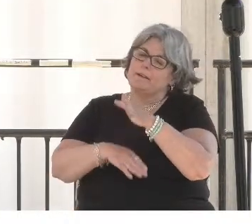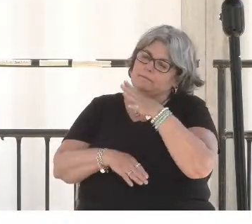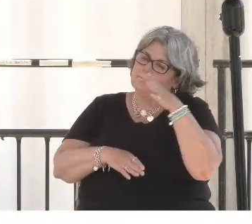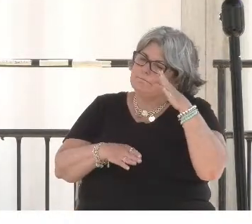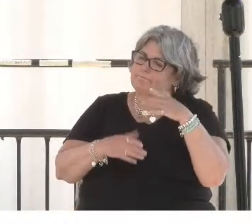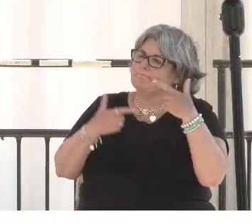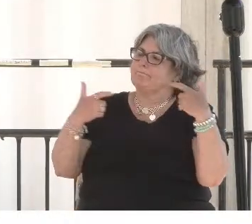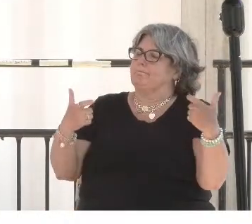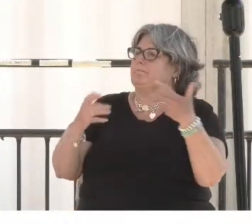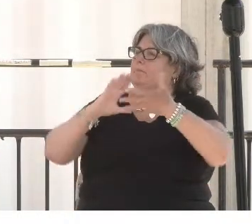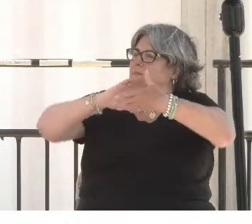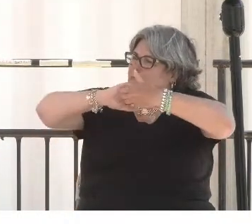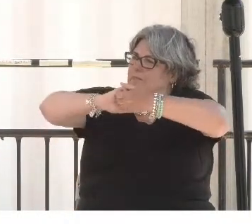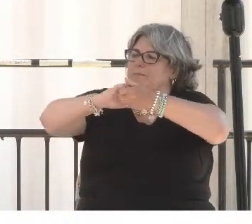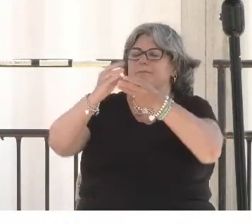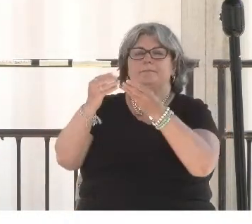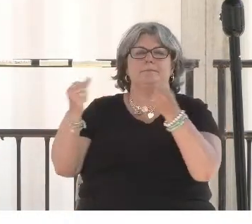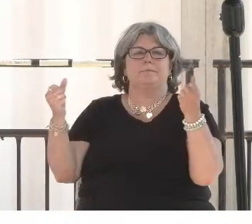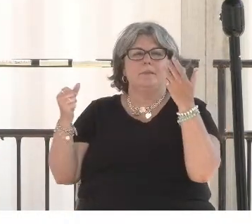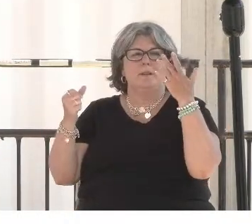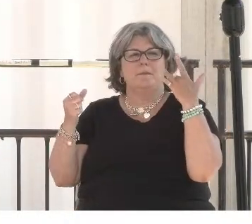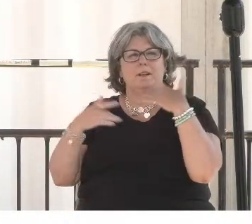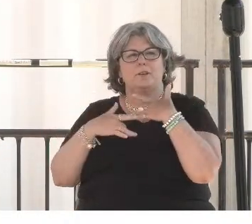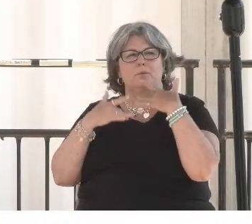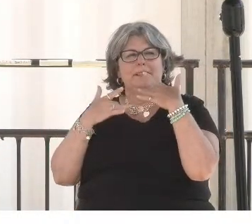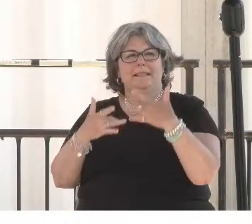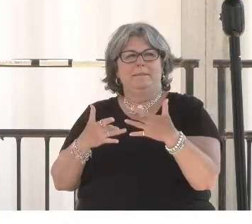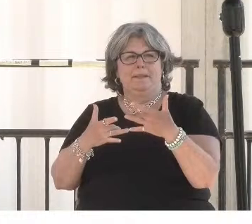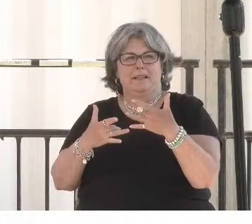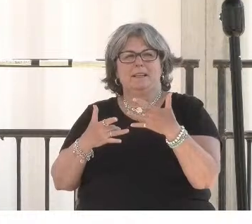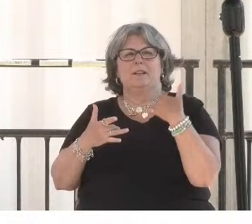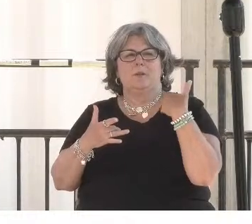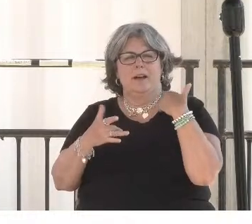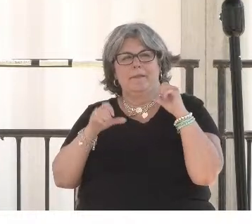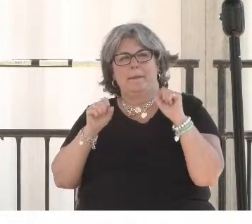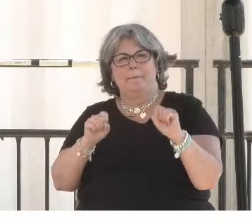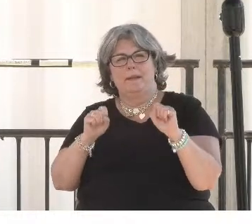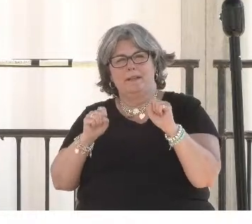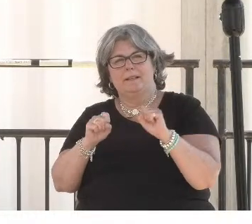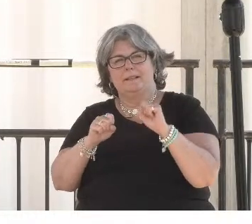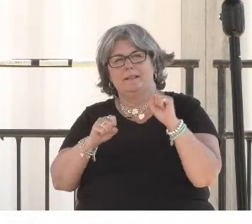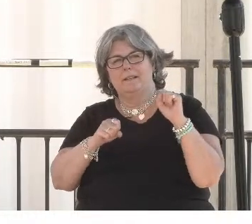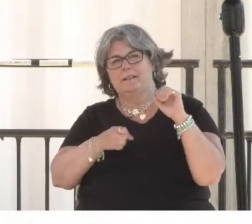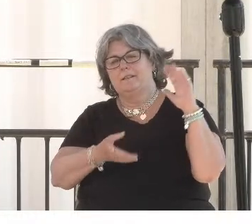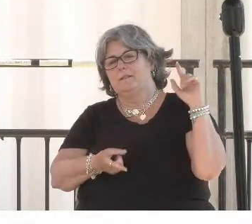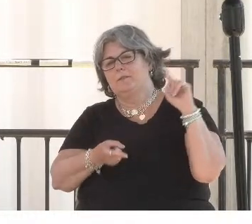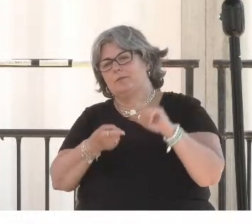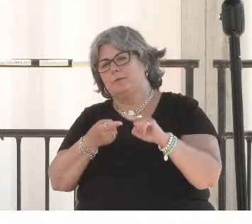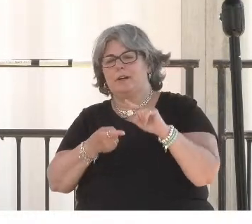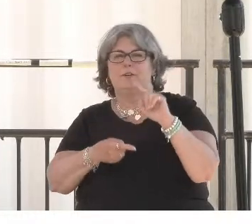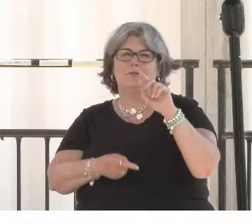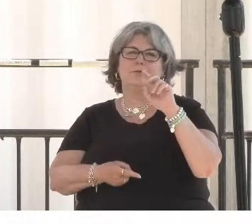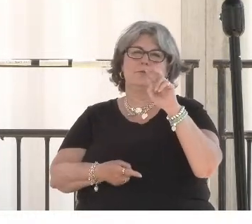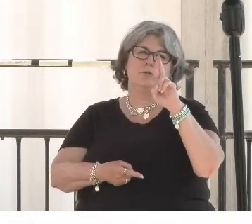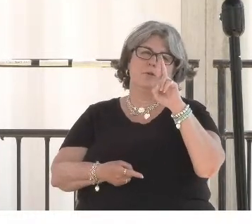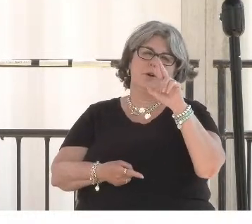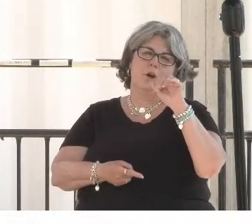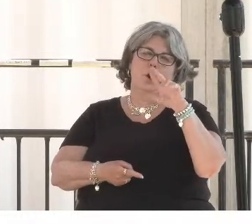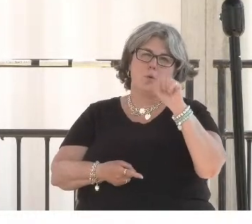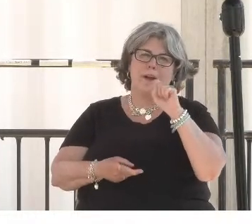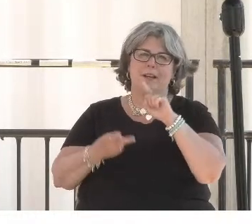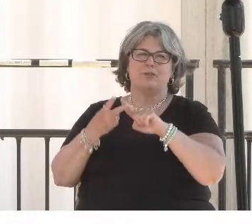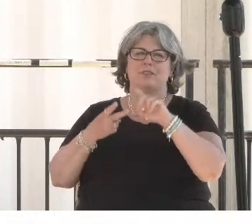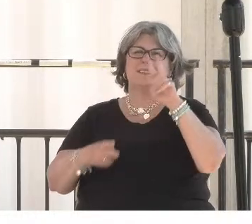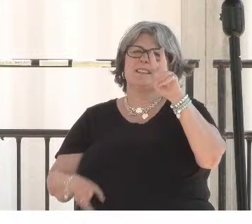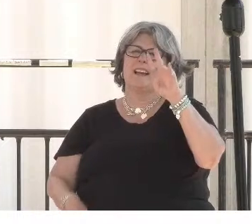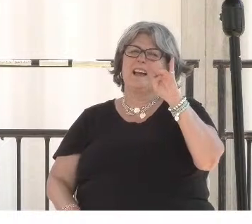opportunity to be part of that solution, because we naturally have the ability to sequester carbon on our ranches and on our vineyards. But